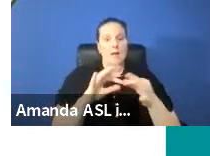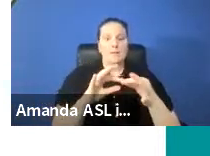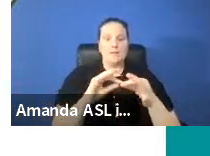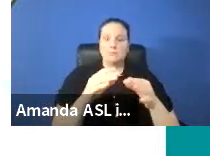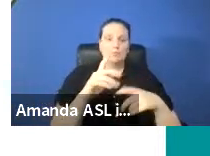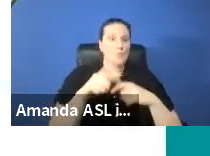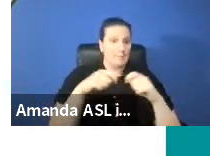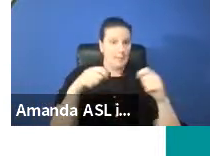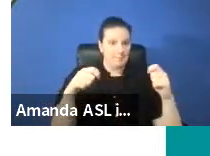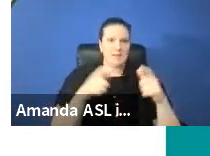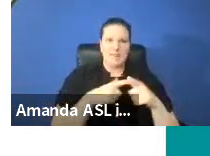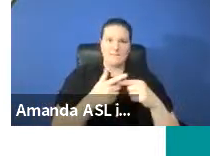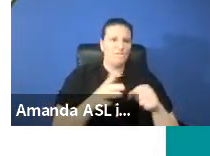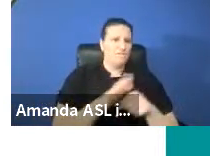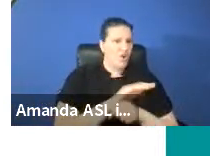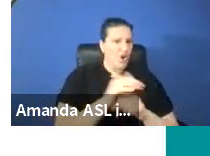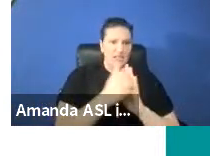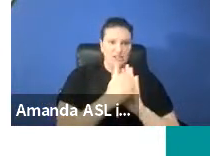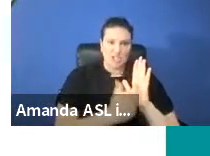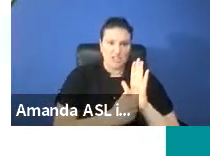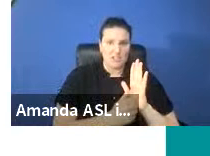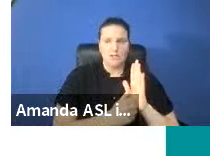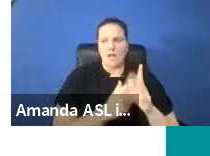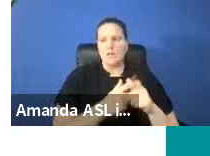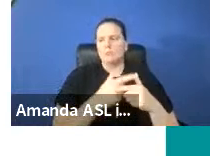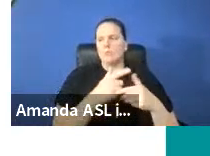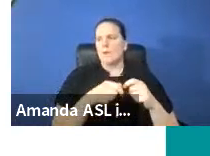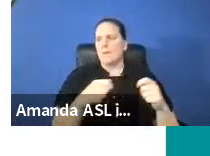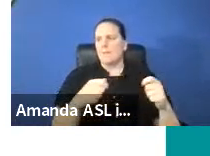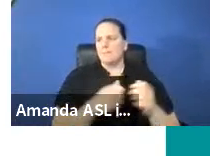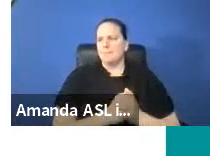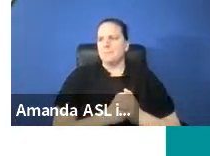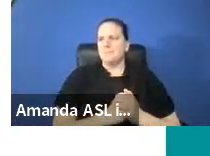Next slide. All right.